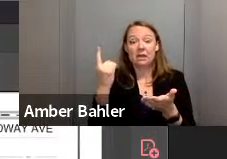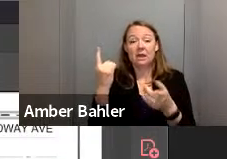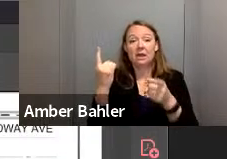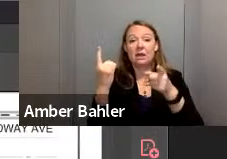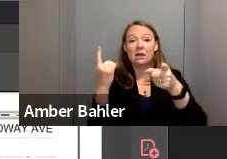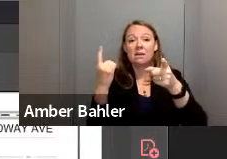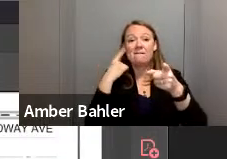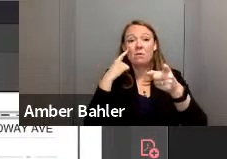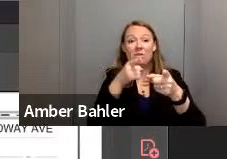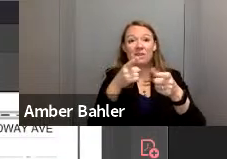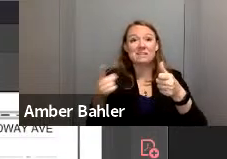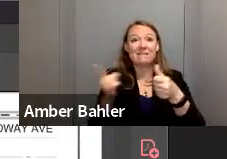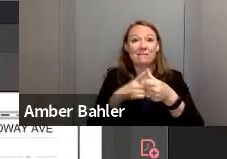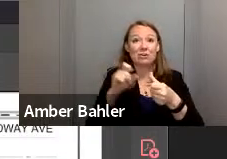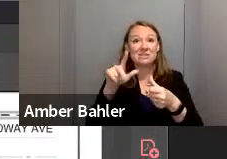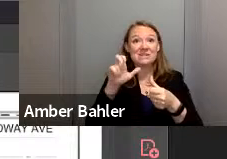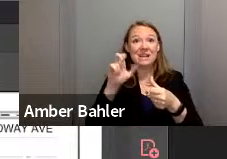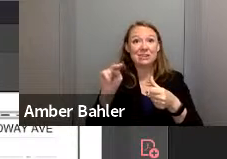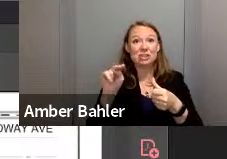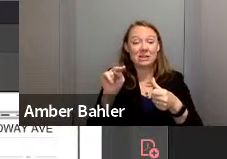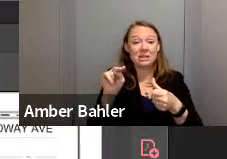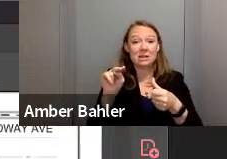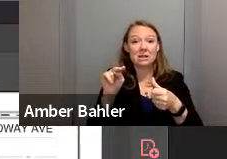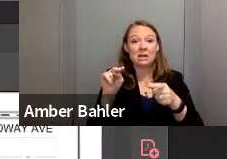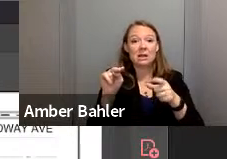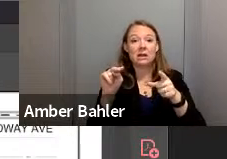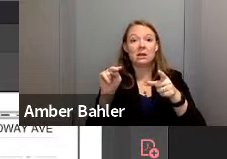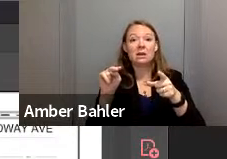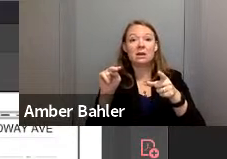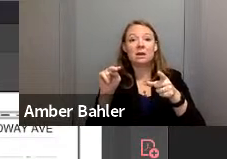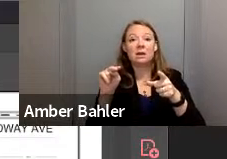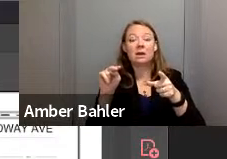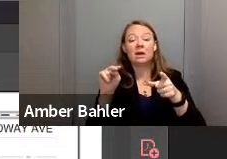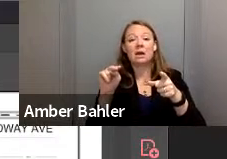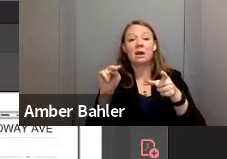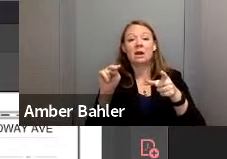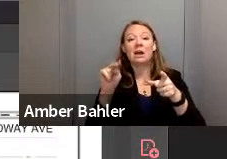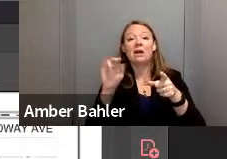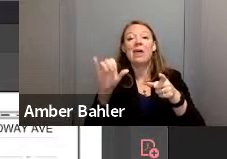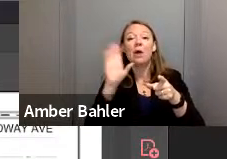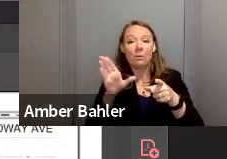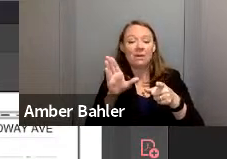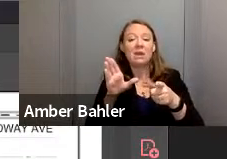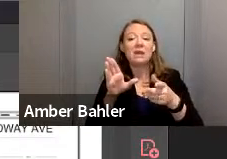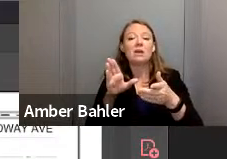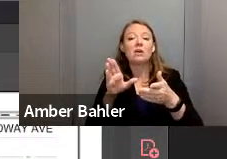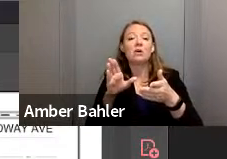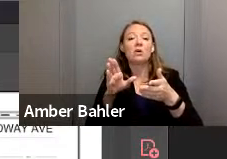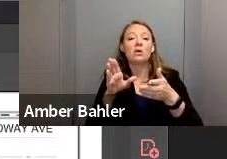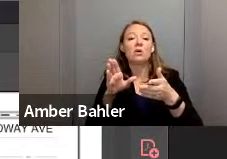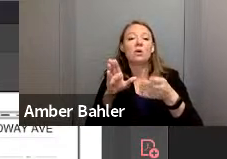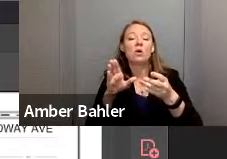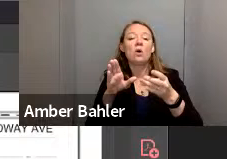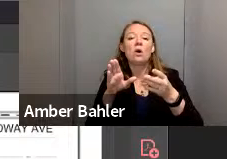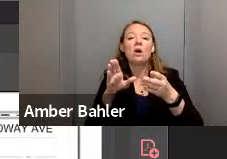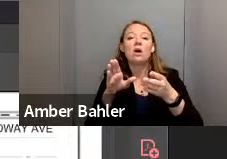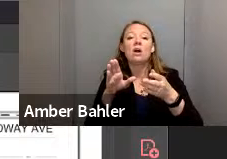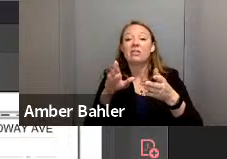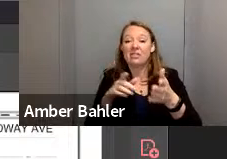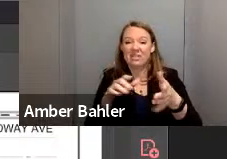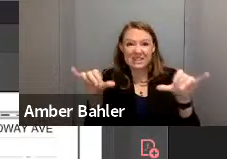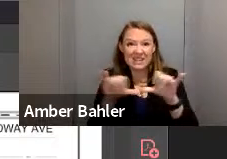up an area the size of of maybe a shed, which and require redundancy, and they have not proven to be